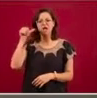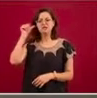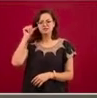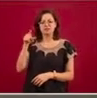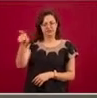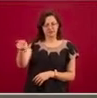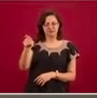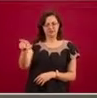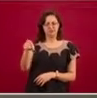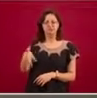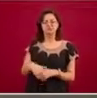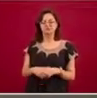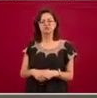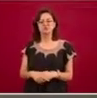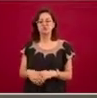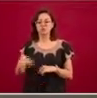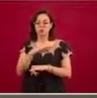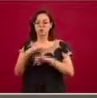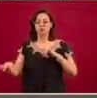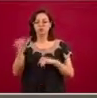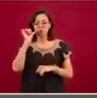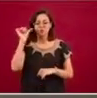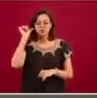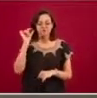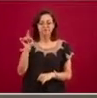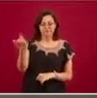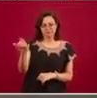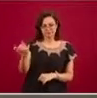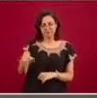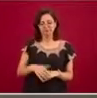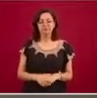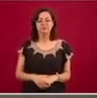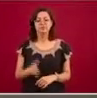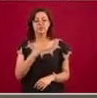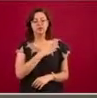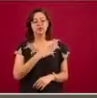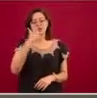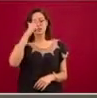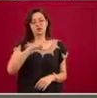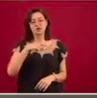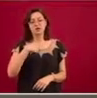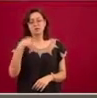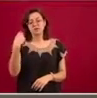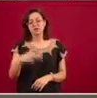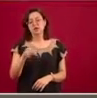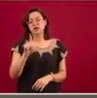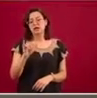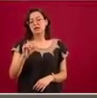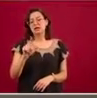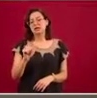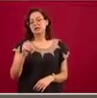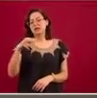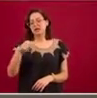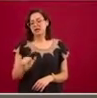Yes, let's begin with you. Because yesterday you wanted to ask a question. Thank you. Good evening.